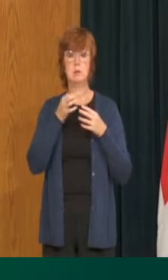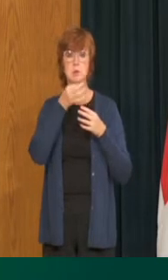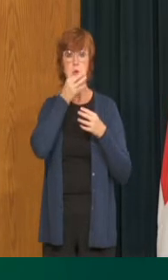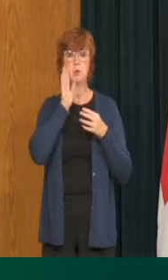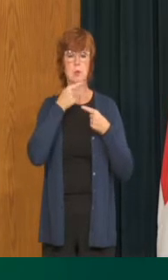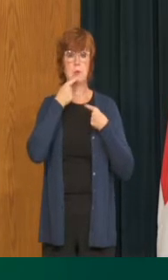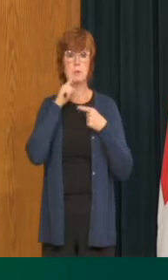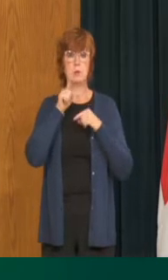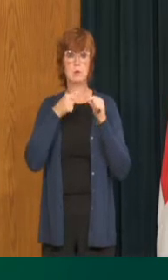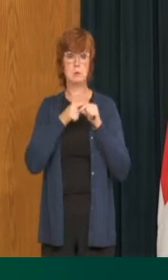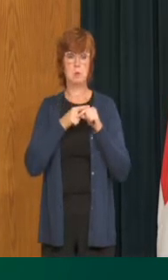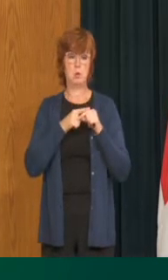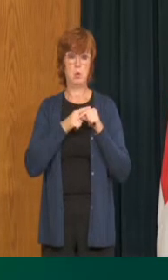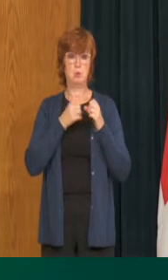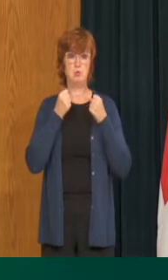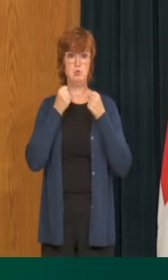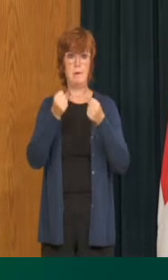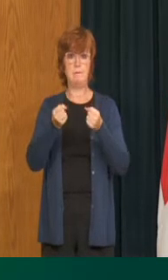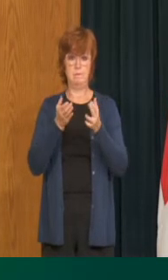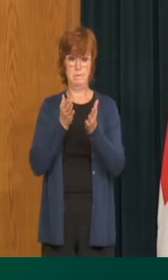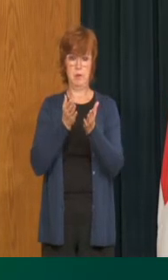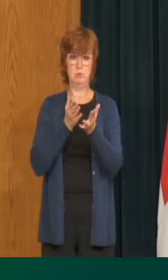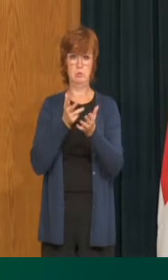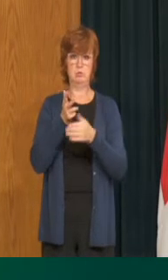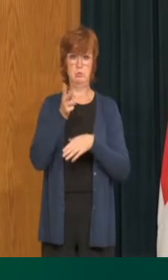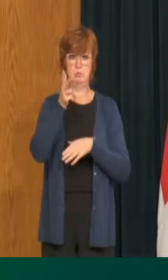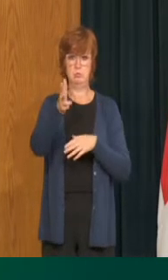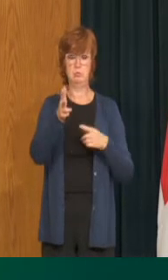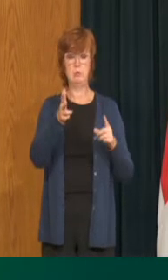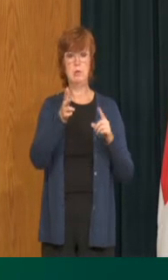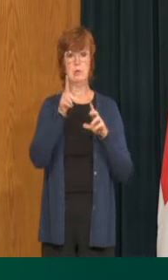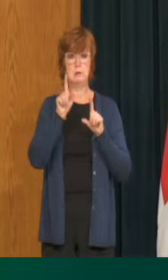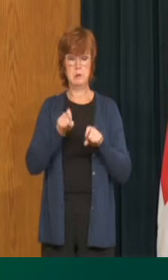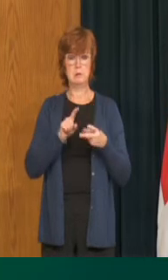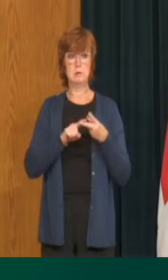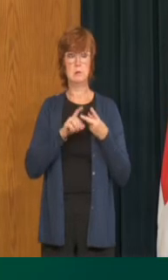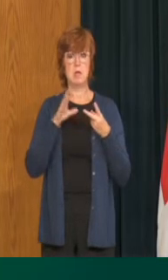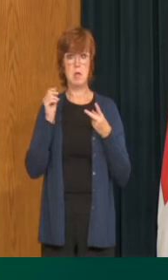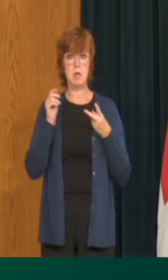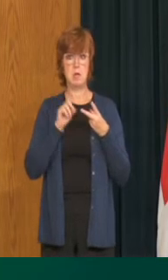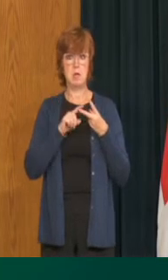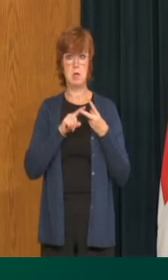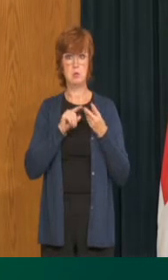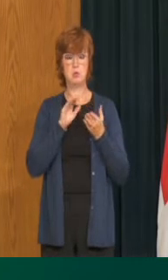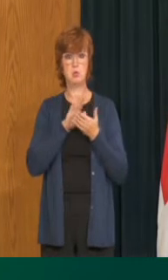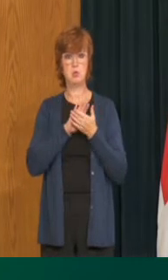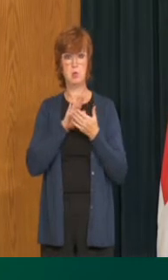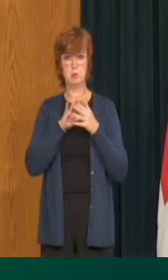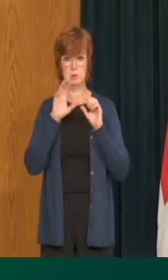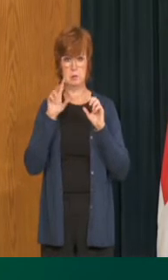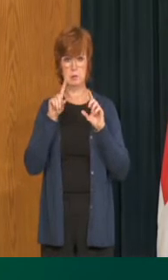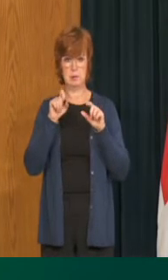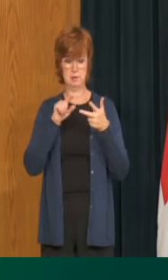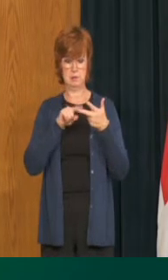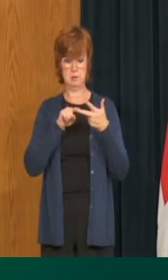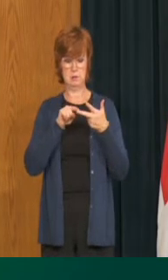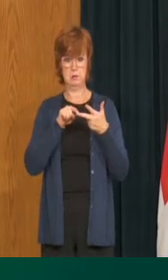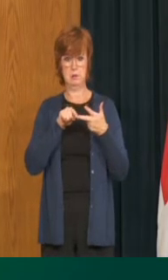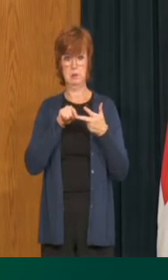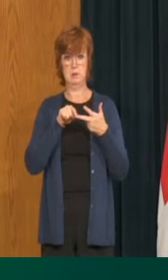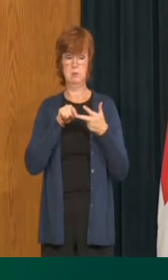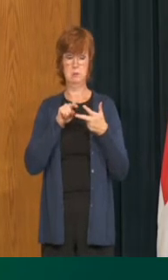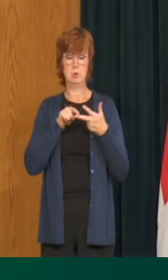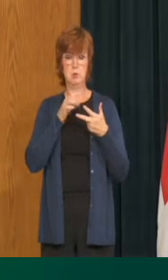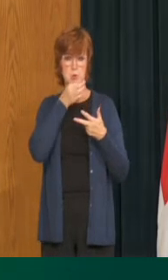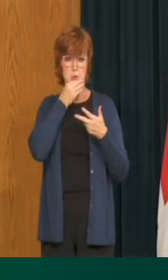clarification as hopefully by the end of the week, and then some of our school-based testing will be up, and we're hoping it will be operational